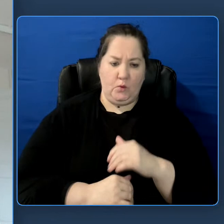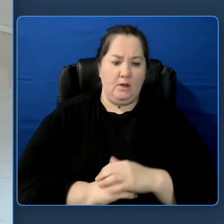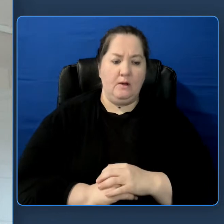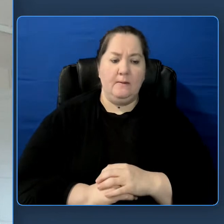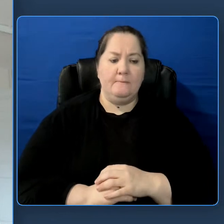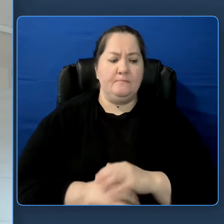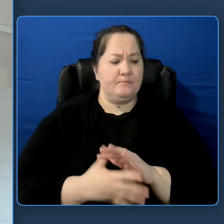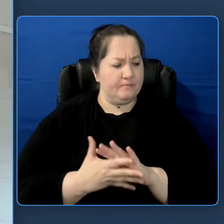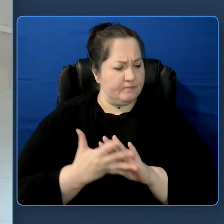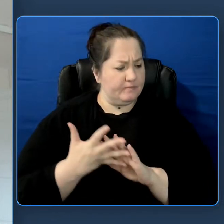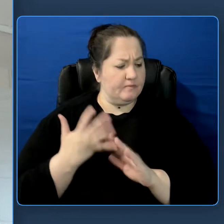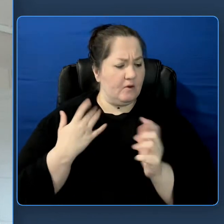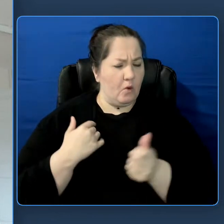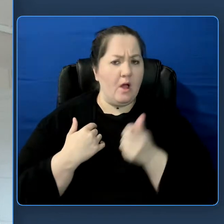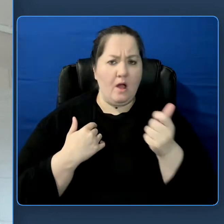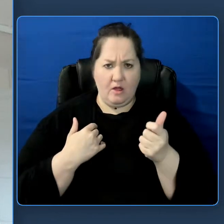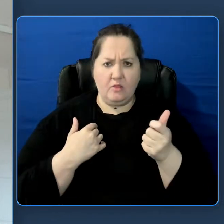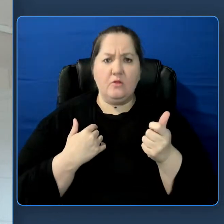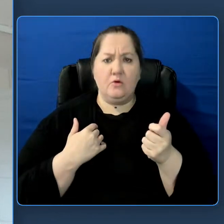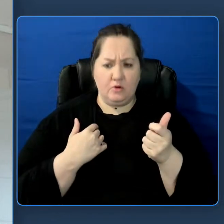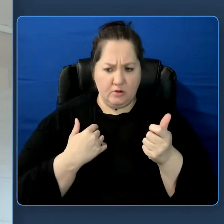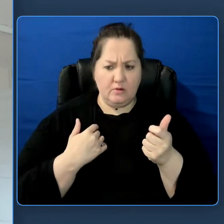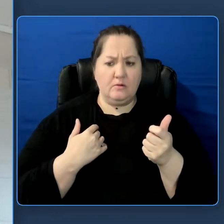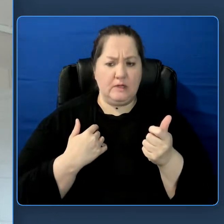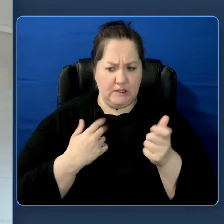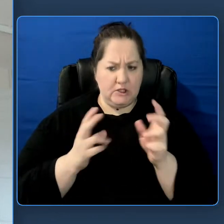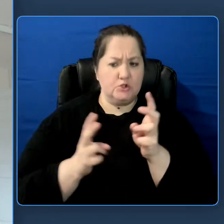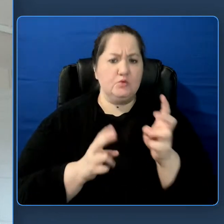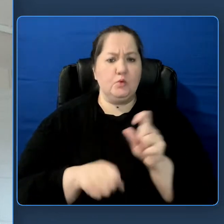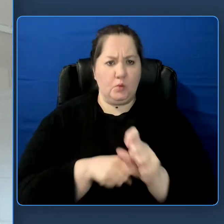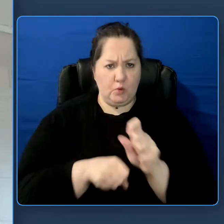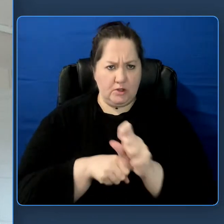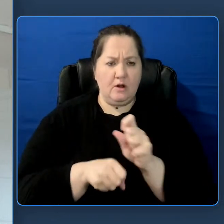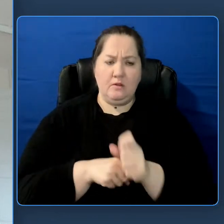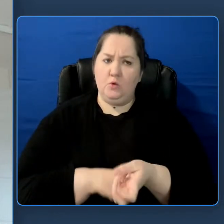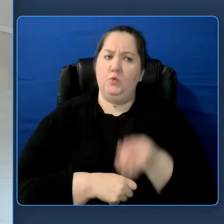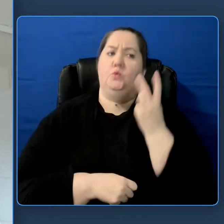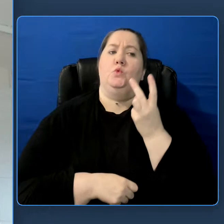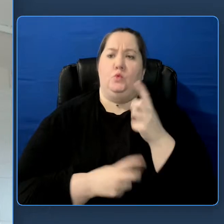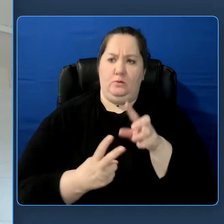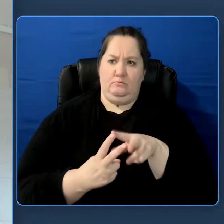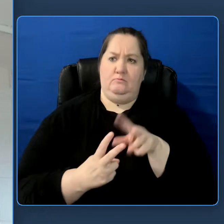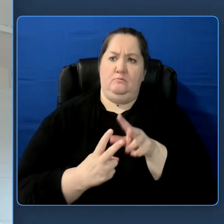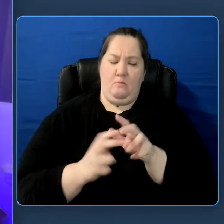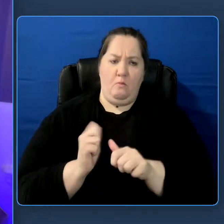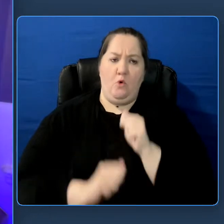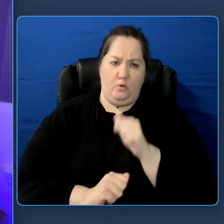And there were a couple other issues we worked on, but those are kind of the two that stood out the most to me.